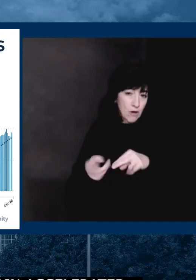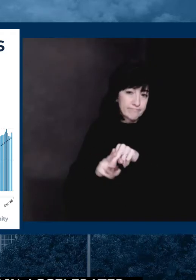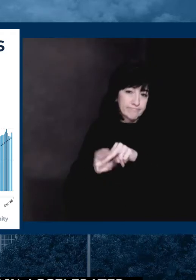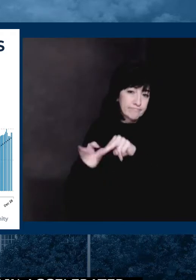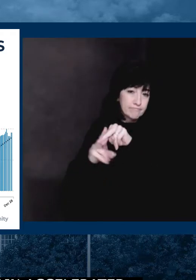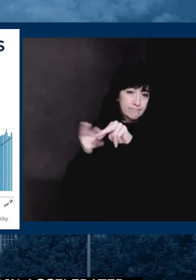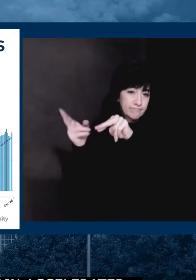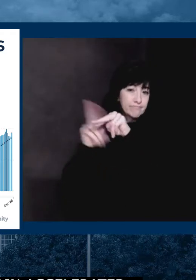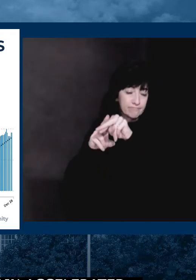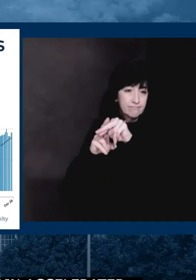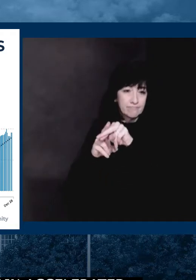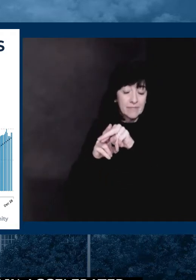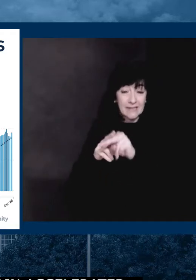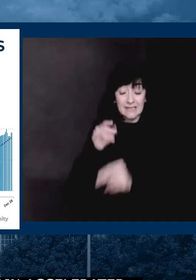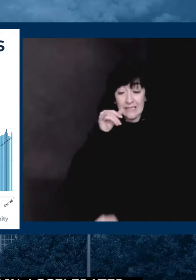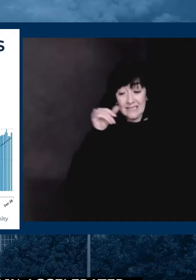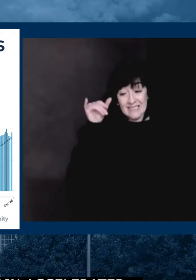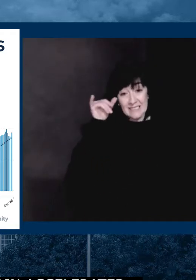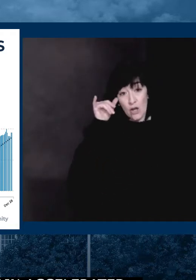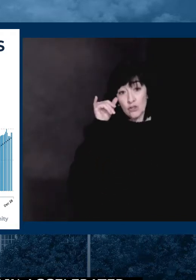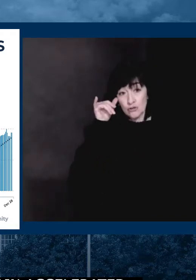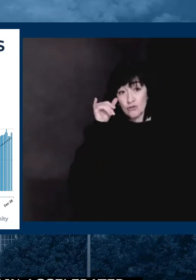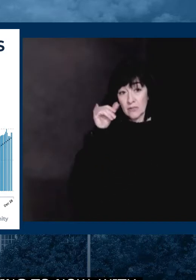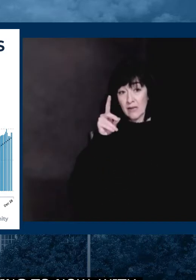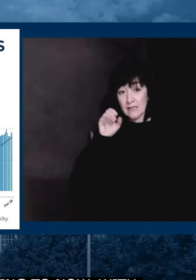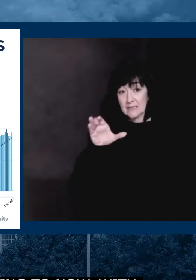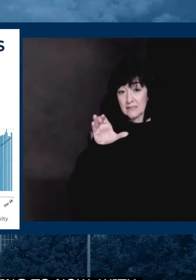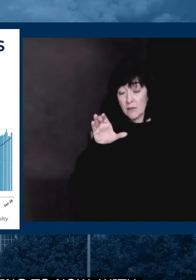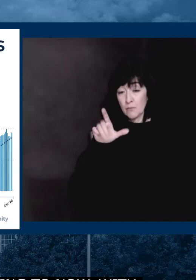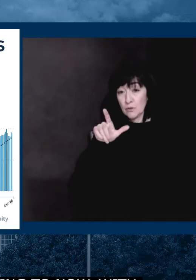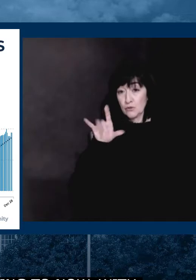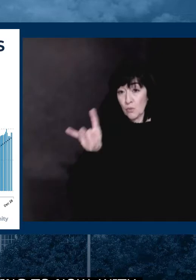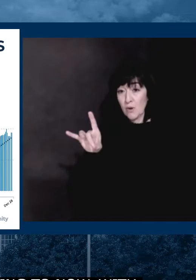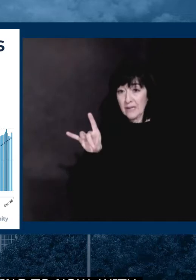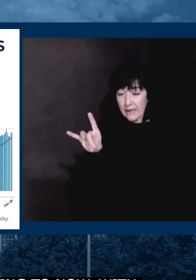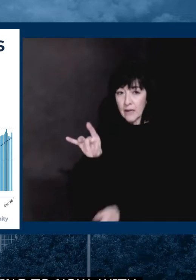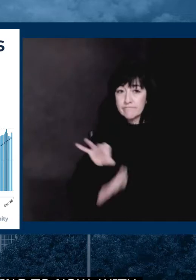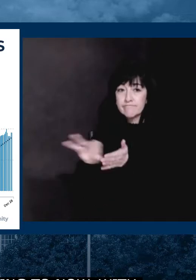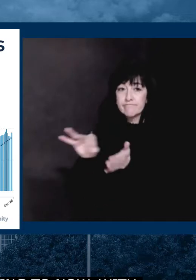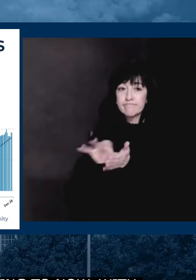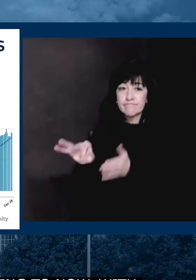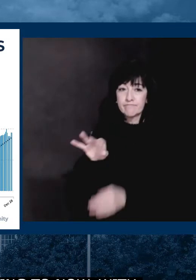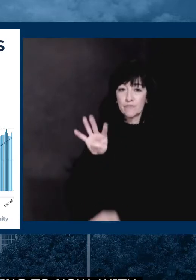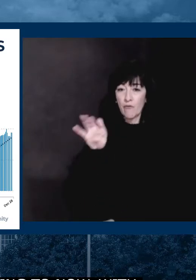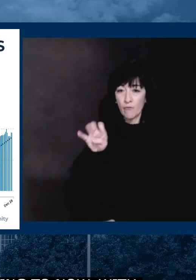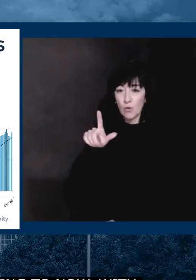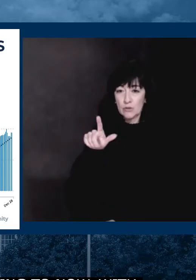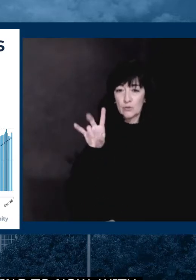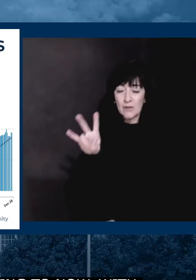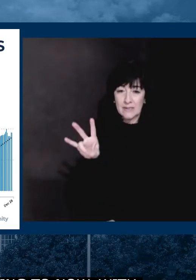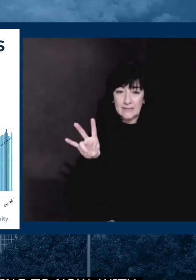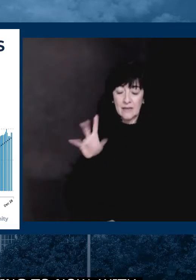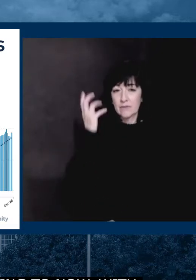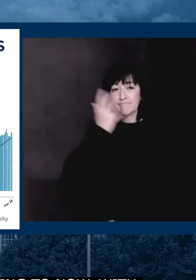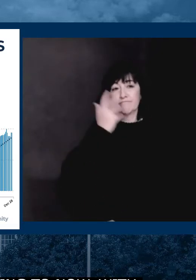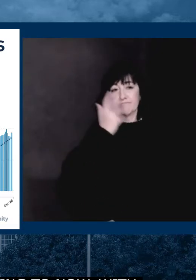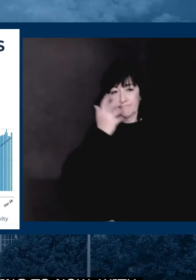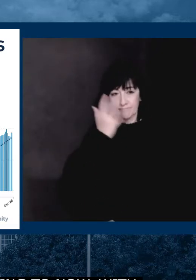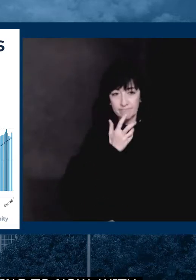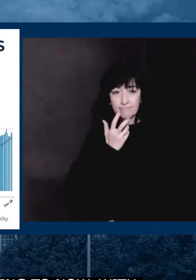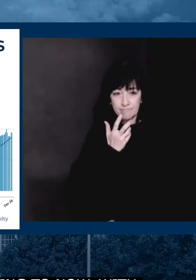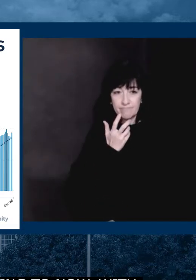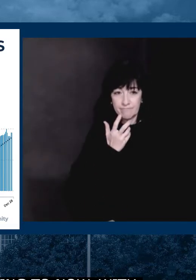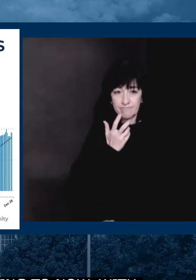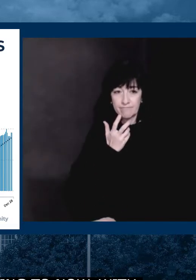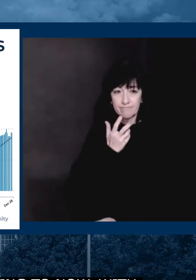the 28th, which was yesterday. And so you can see on November the 2nd, we were at 107. By